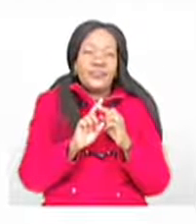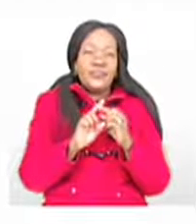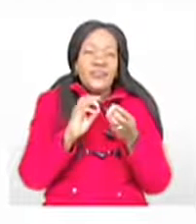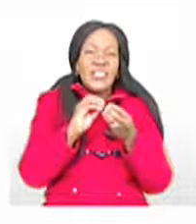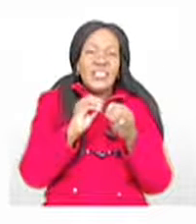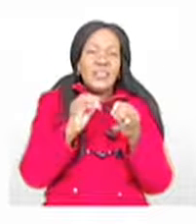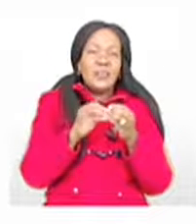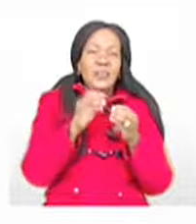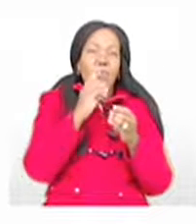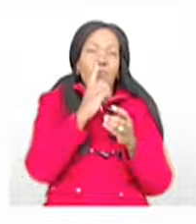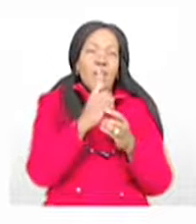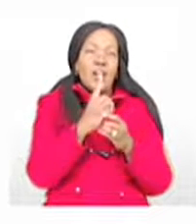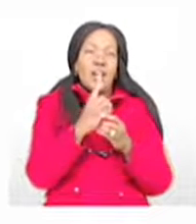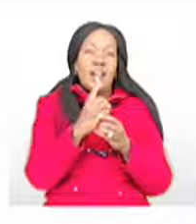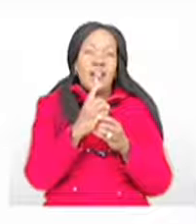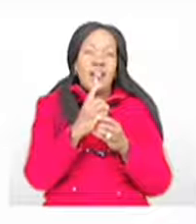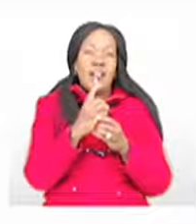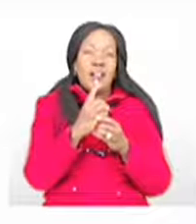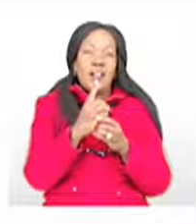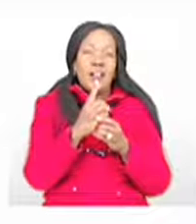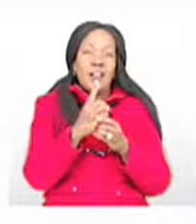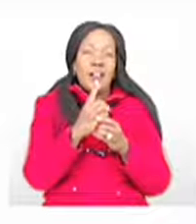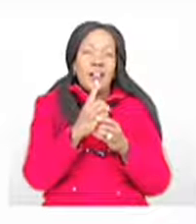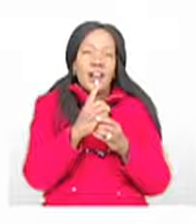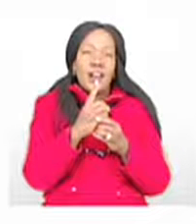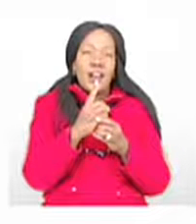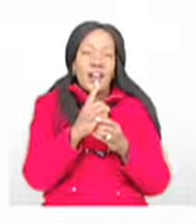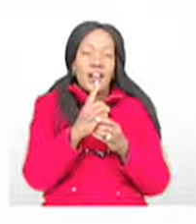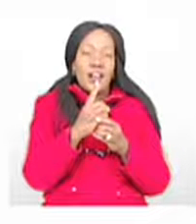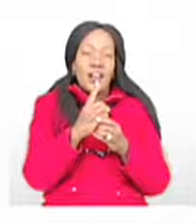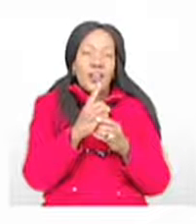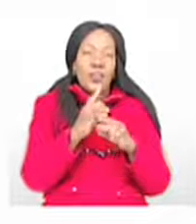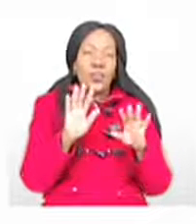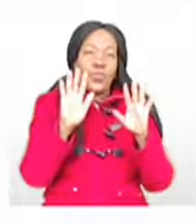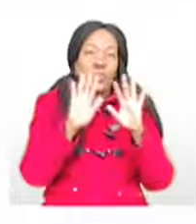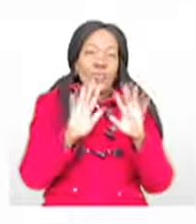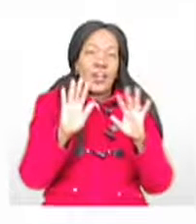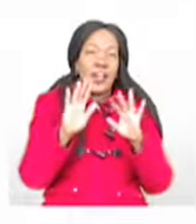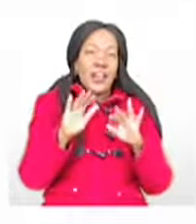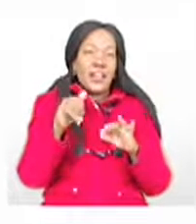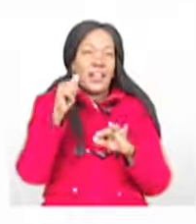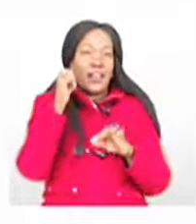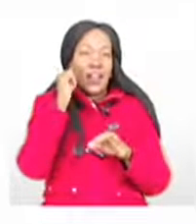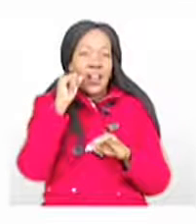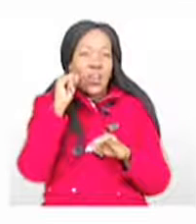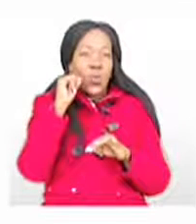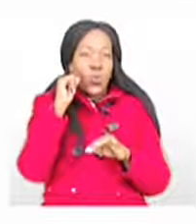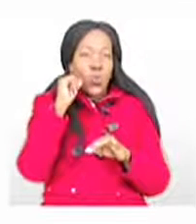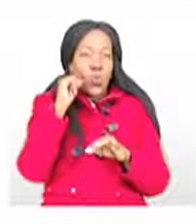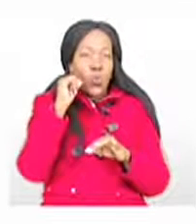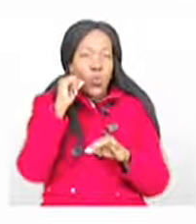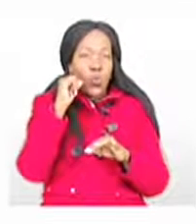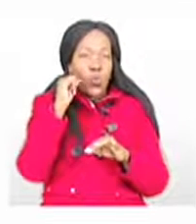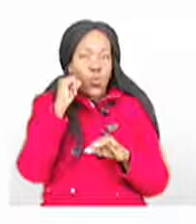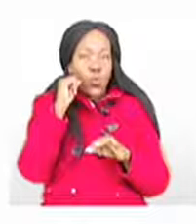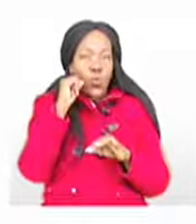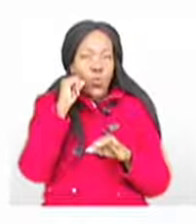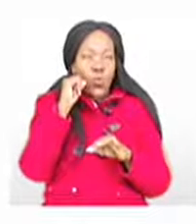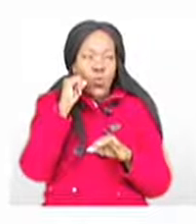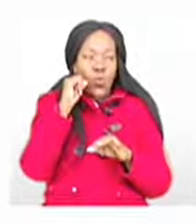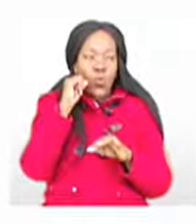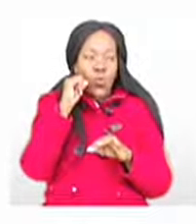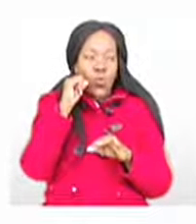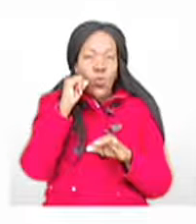Number 1 says, on number 1 you need to color yellow. Do